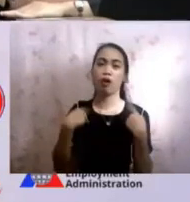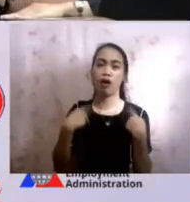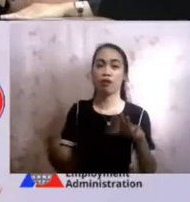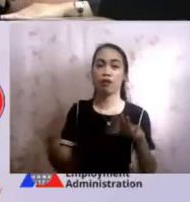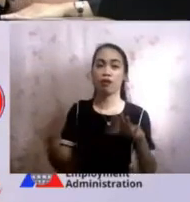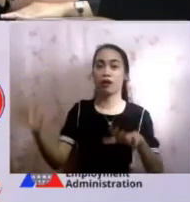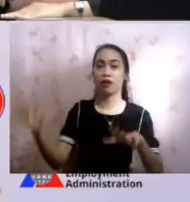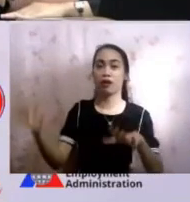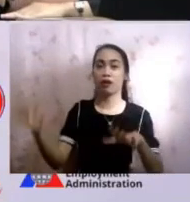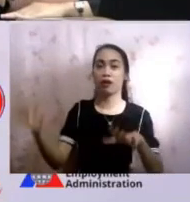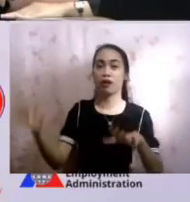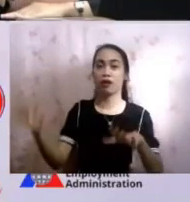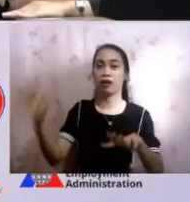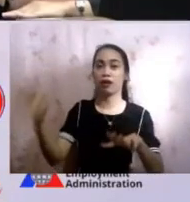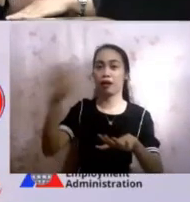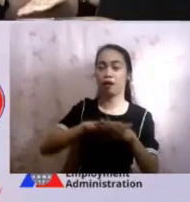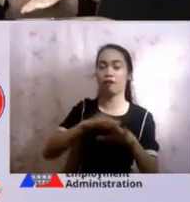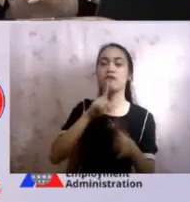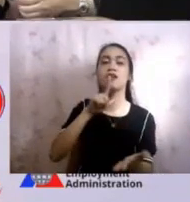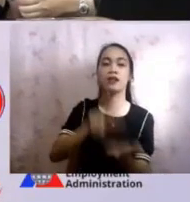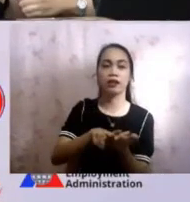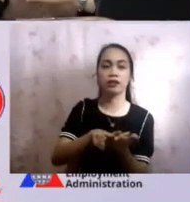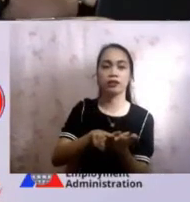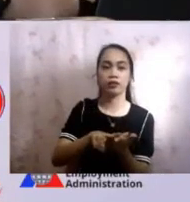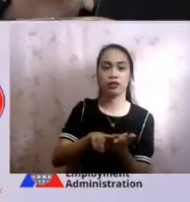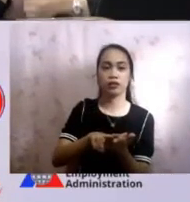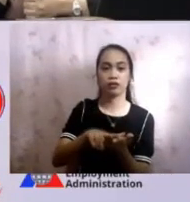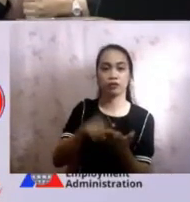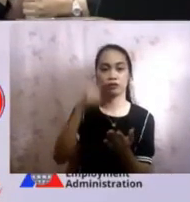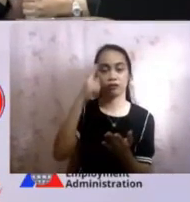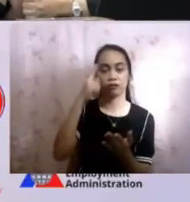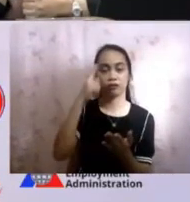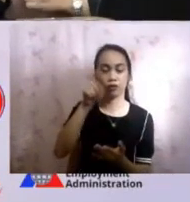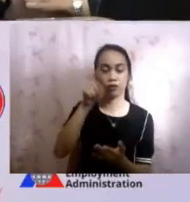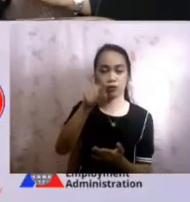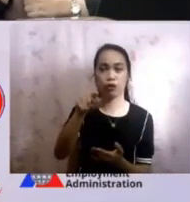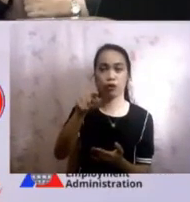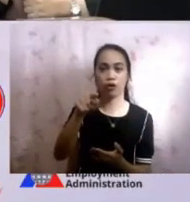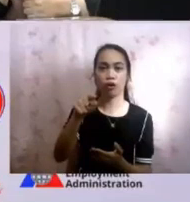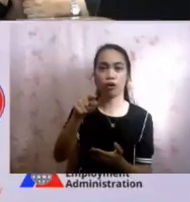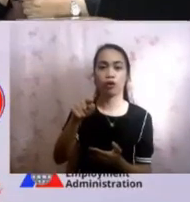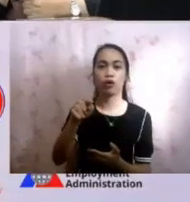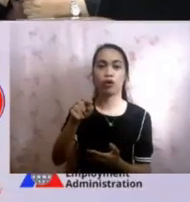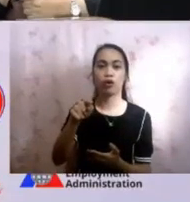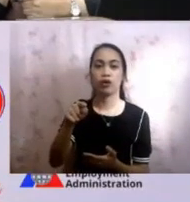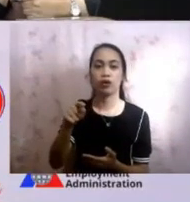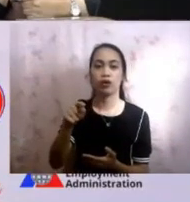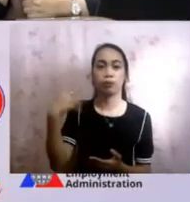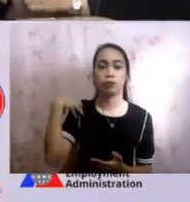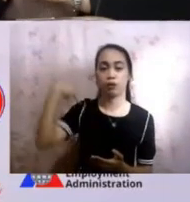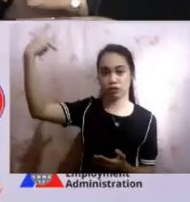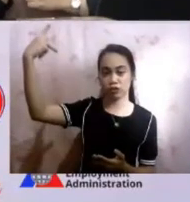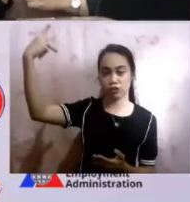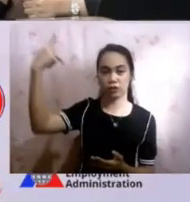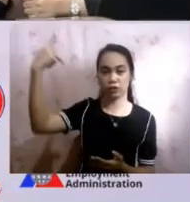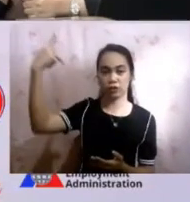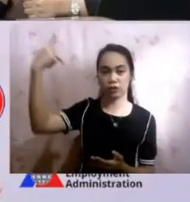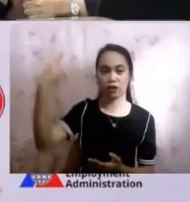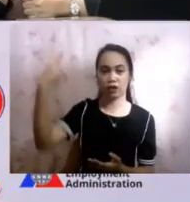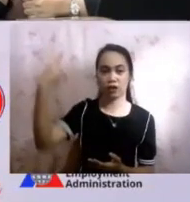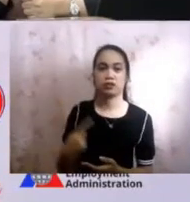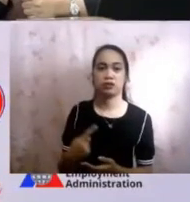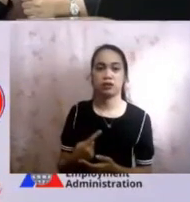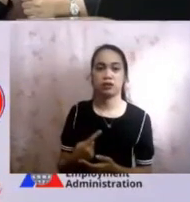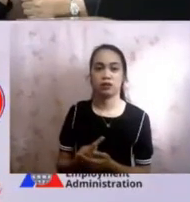cover letter for your application to be professional and formal. So what is a cover letter? A